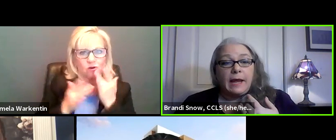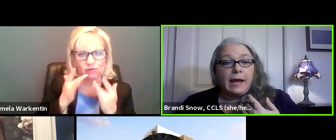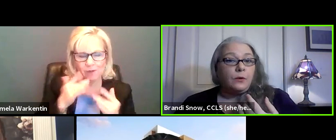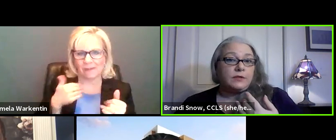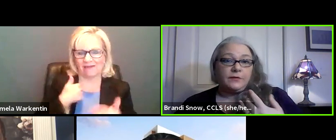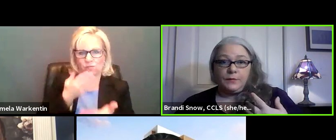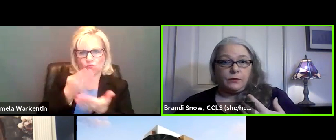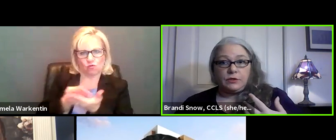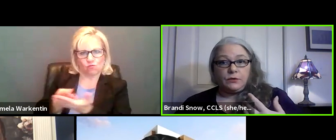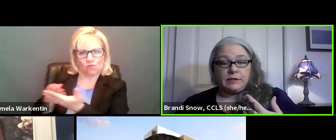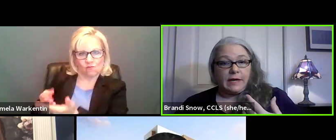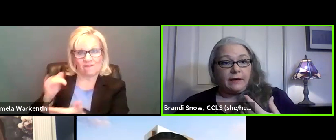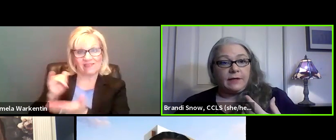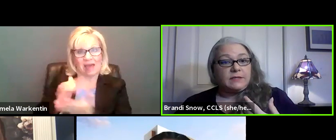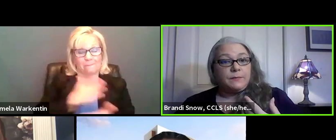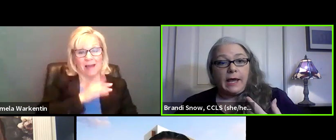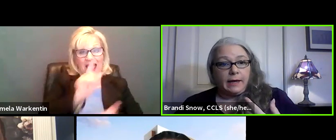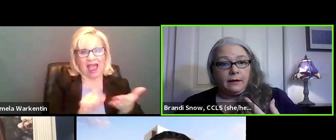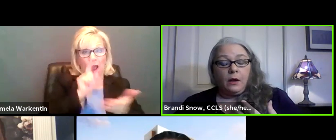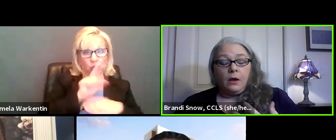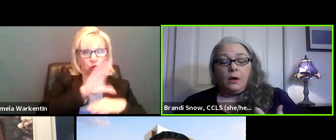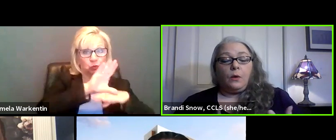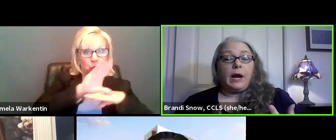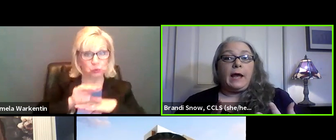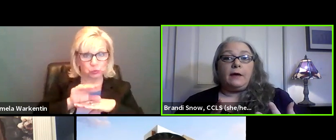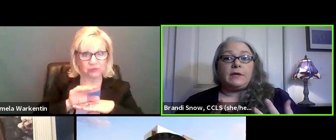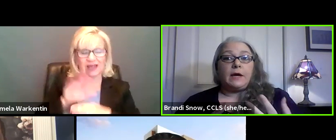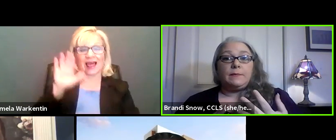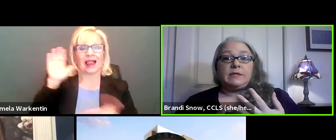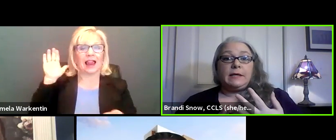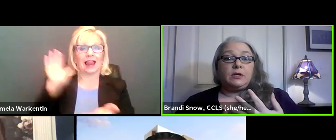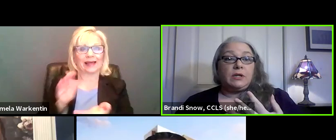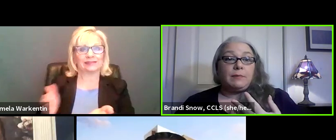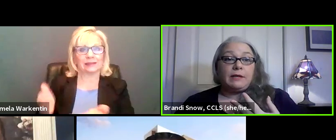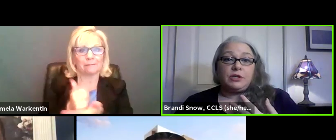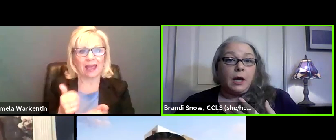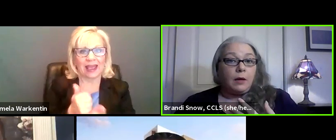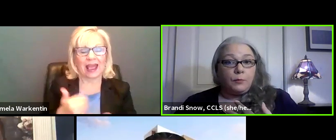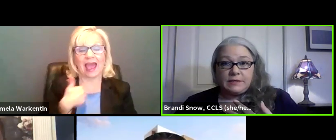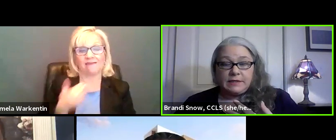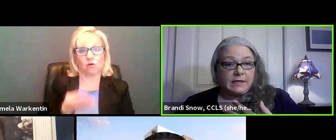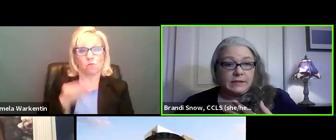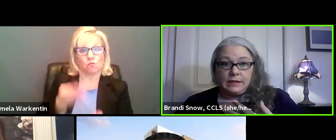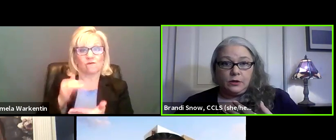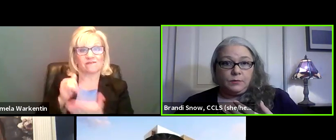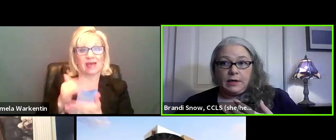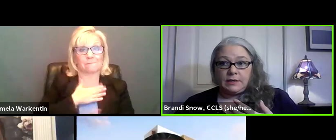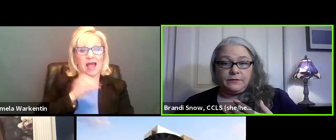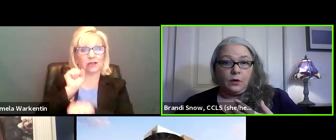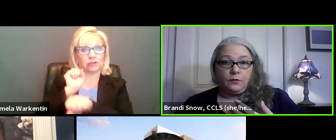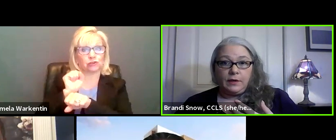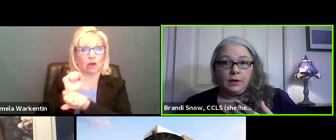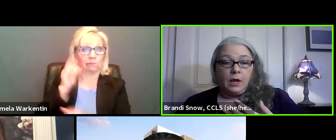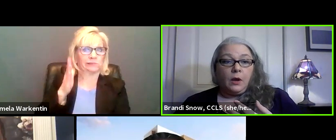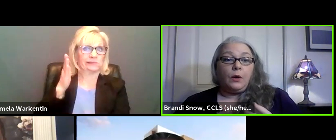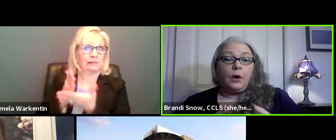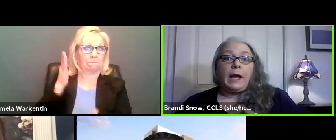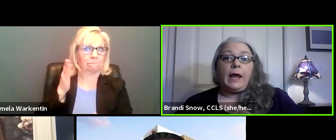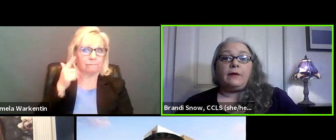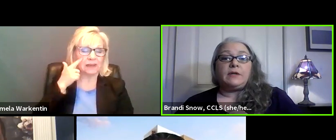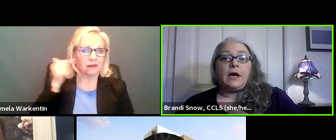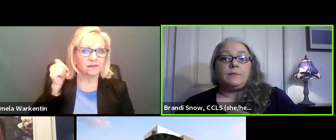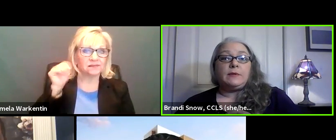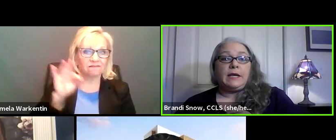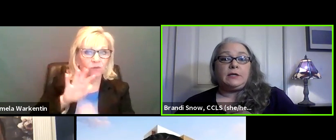documentation that my hours have been reduced and I have less pay. Or I have documentation that my job was discontinued because of COVID. Or